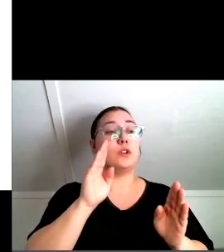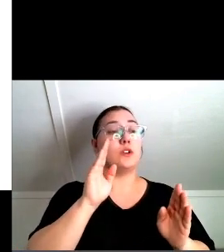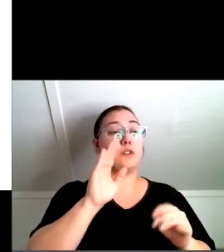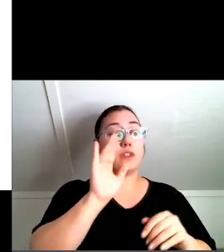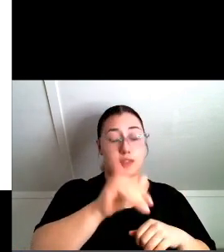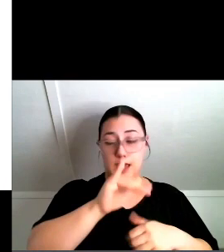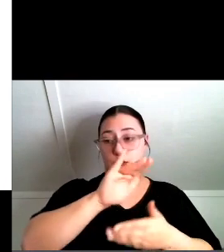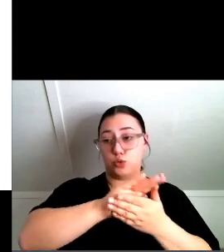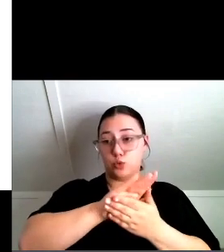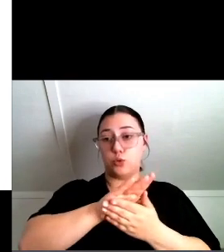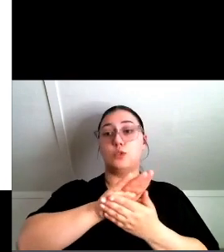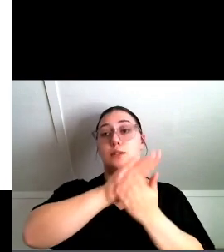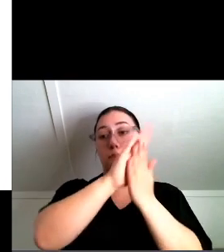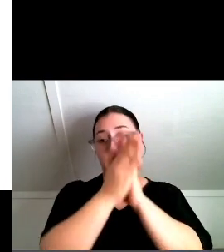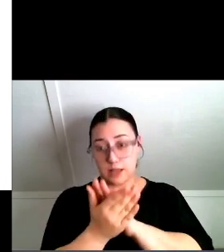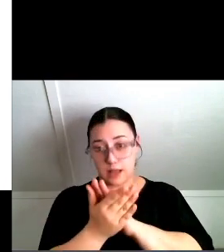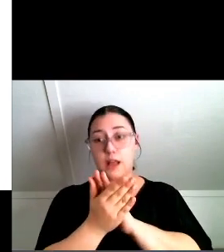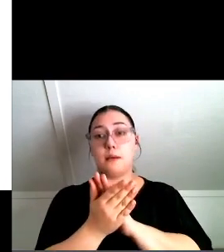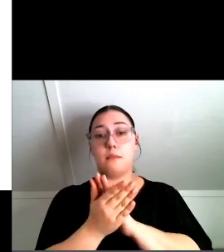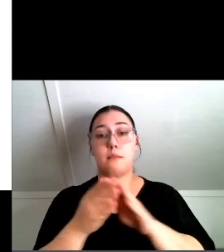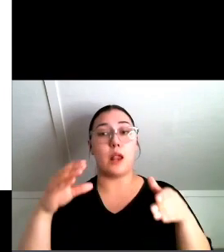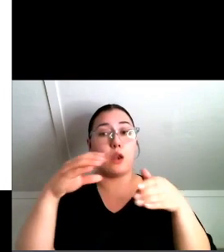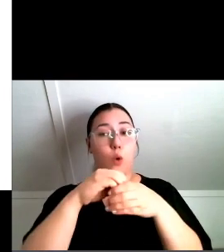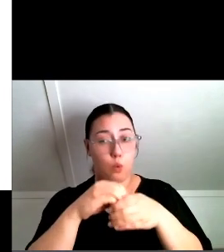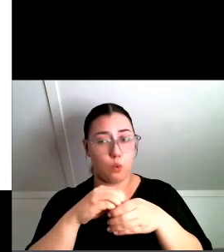for Bethune-Cookman College. And she had